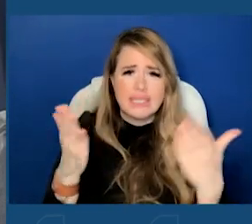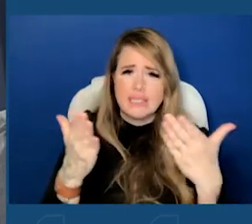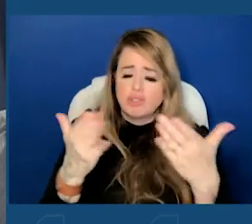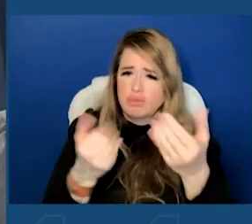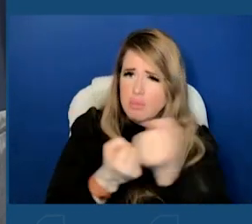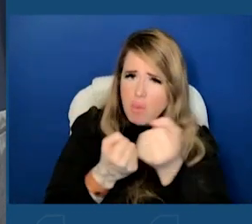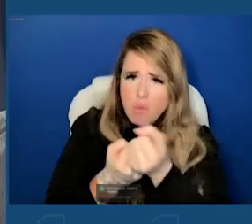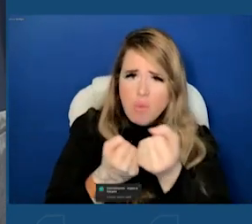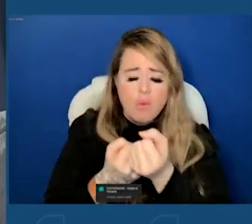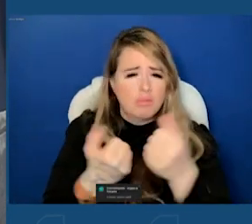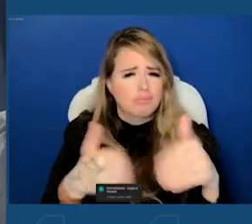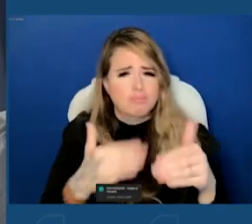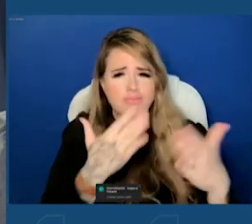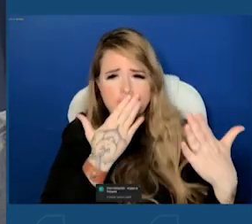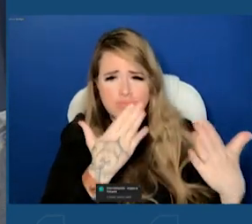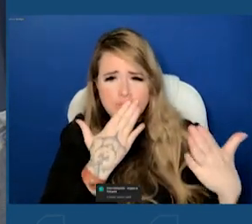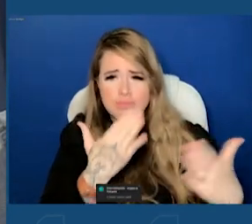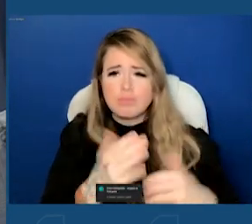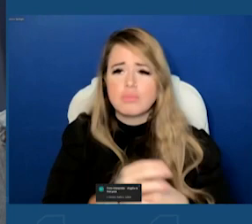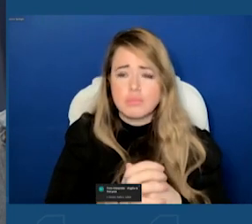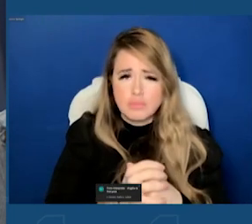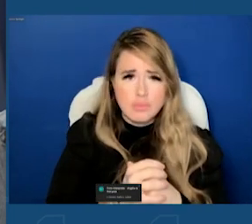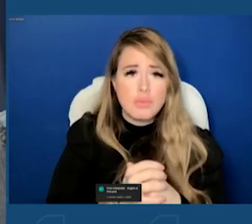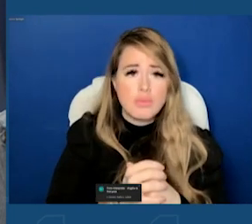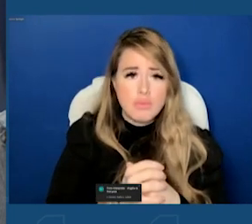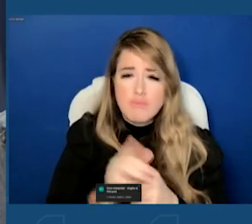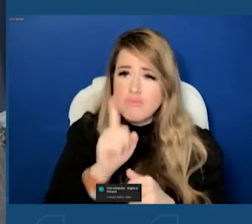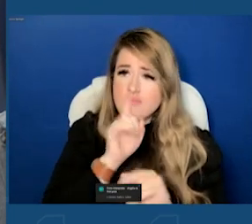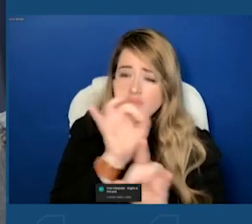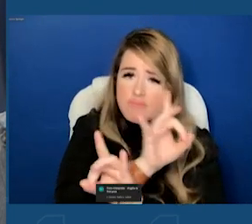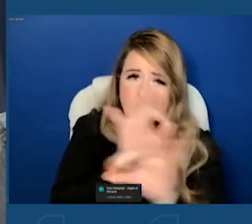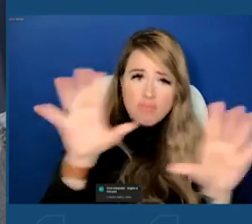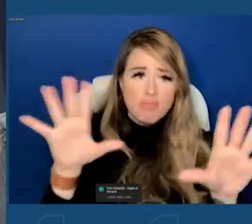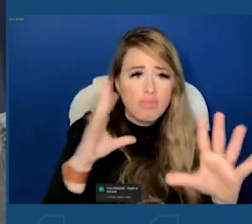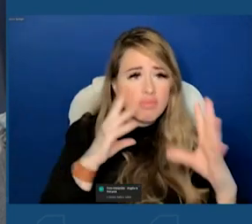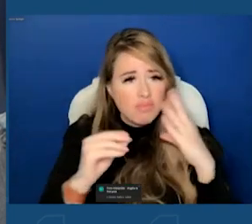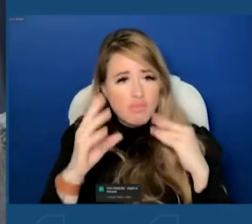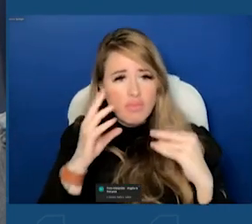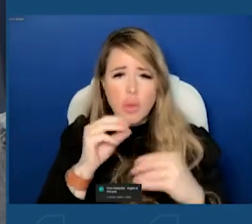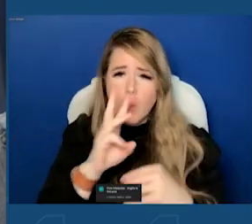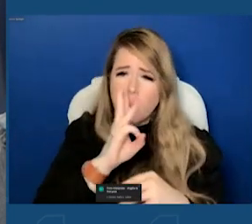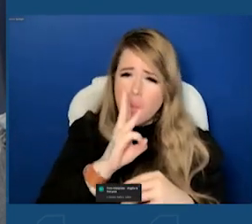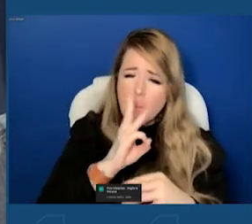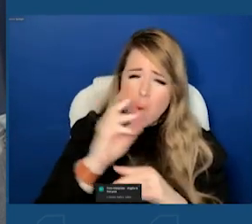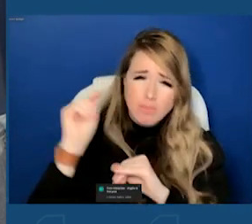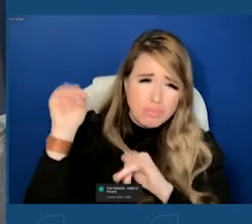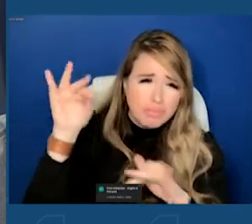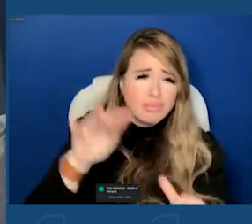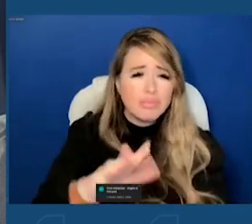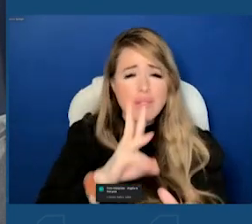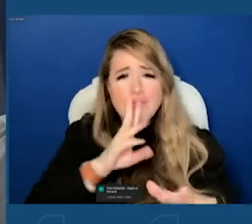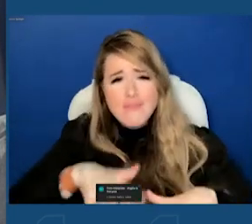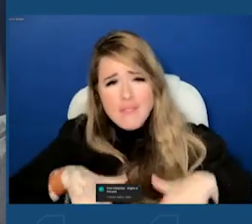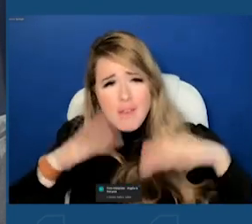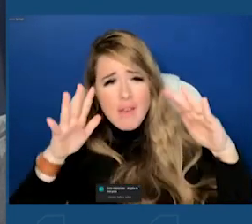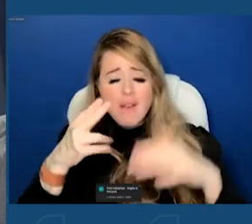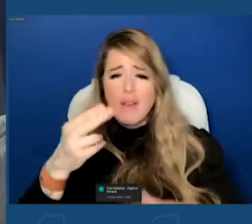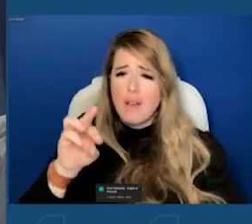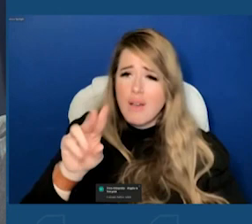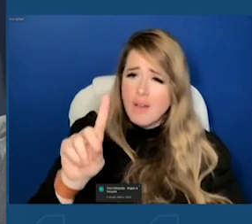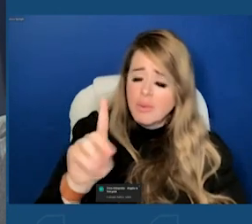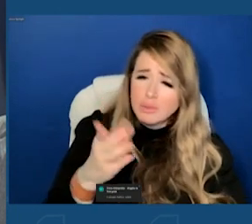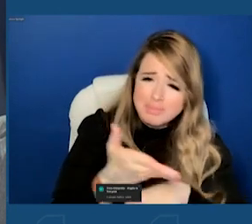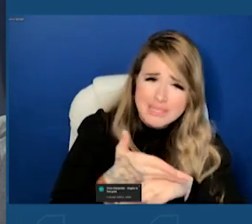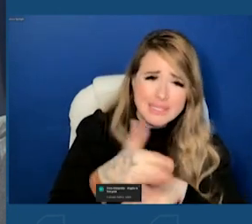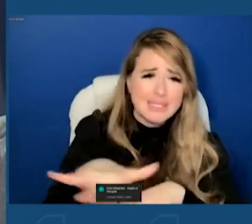Rockaways, where there's been devastation in regards to the water that was coming in the Rockaways and Howard Beach and Broad Channel.